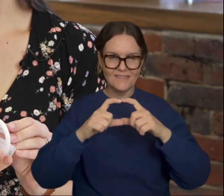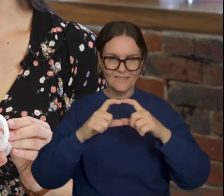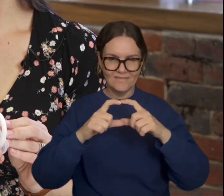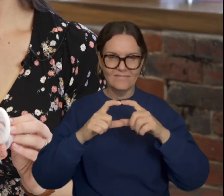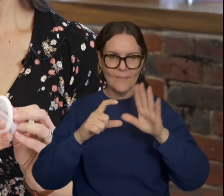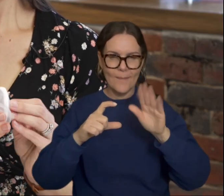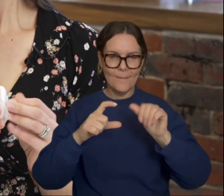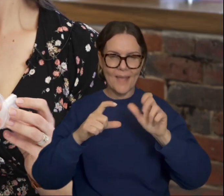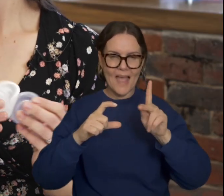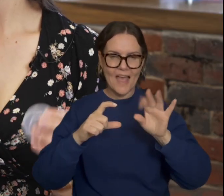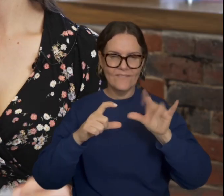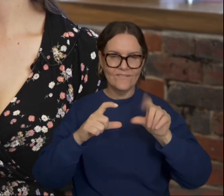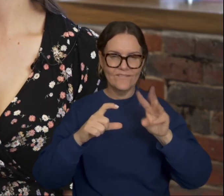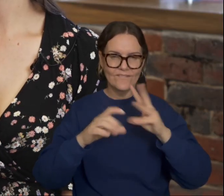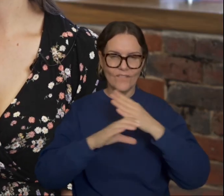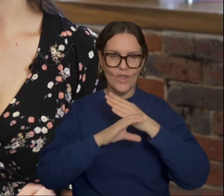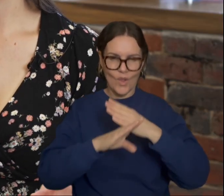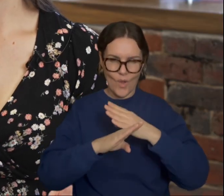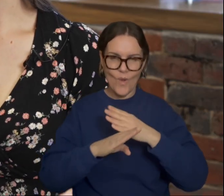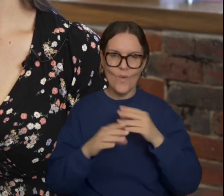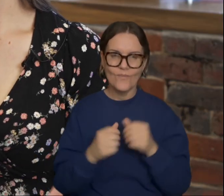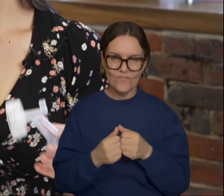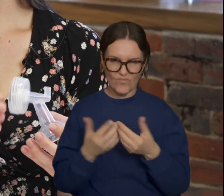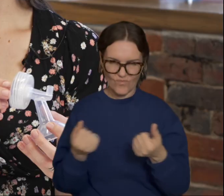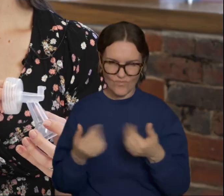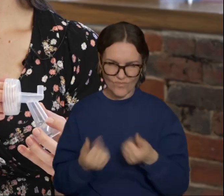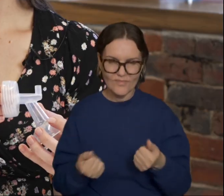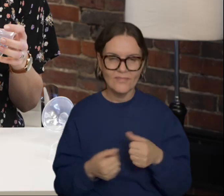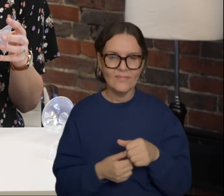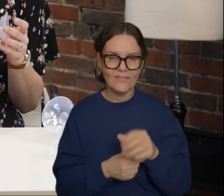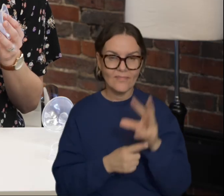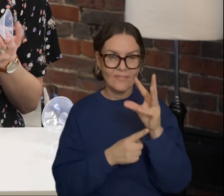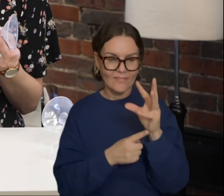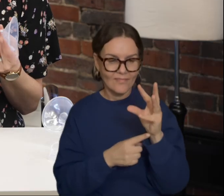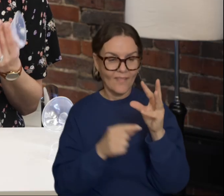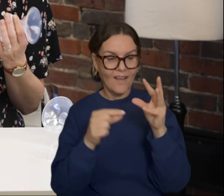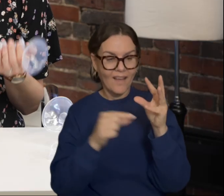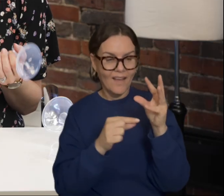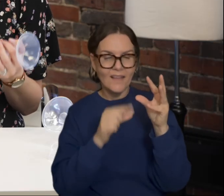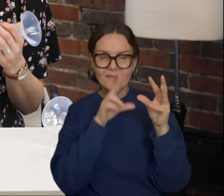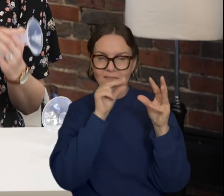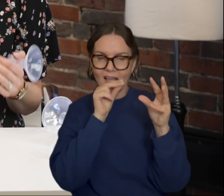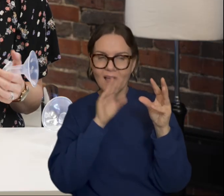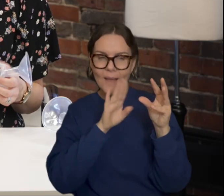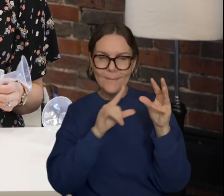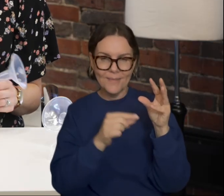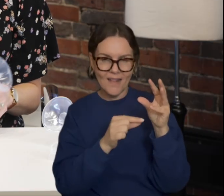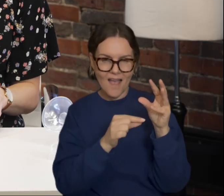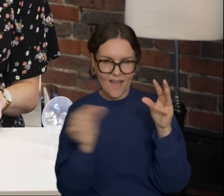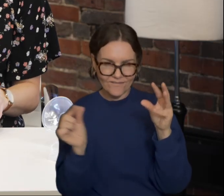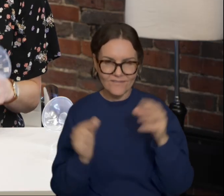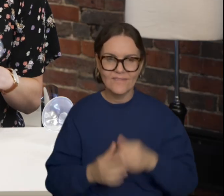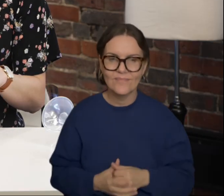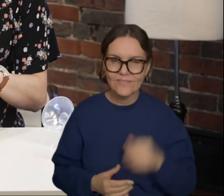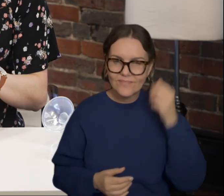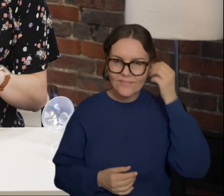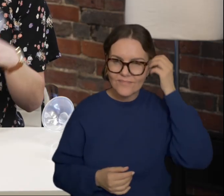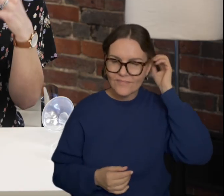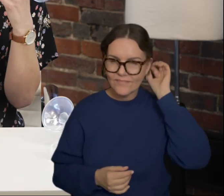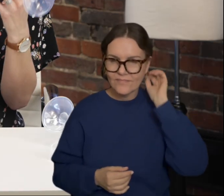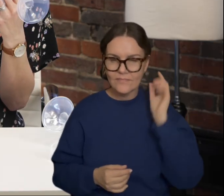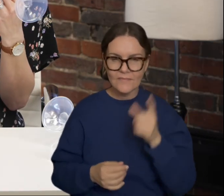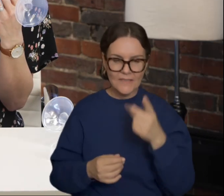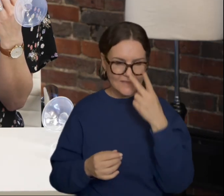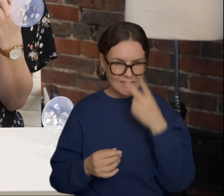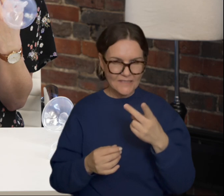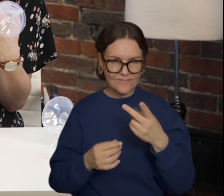backflow protector and then also removing the duckbill valve. The 2 options are the sink and the dishwasher. Before either, you're